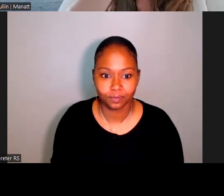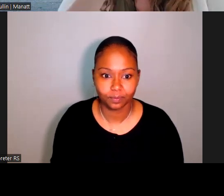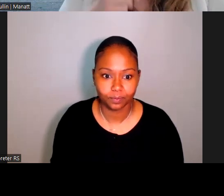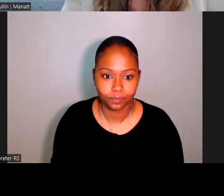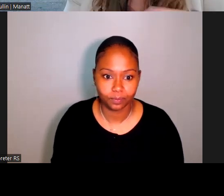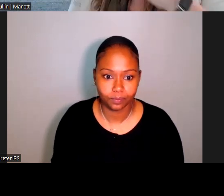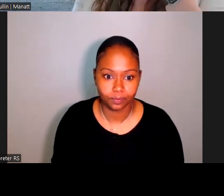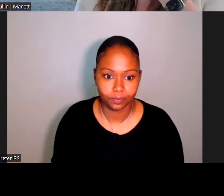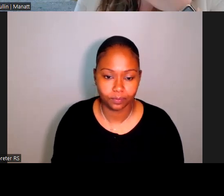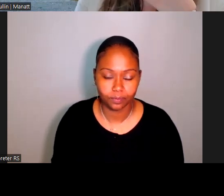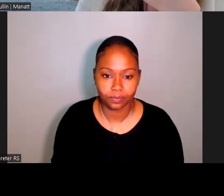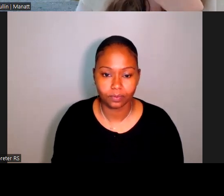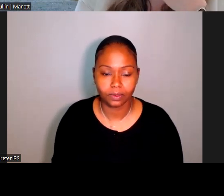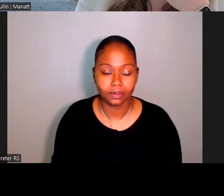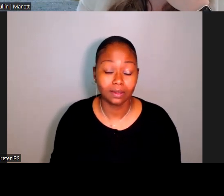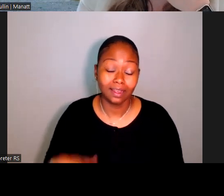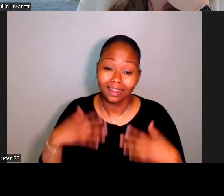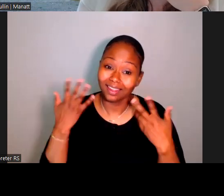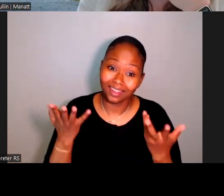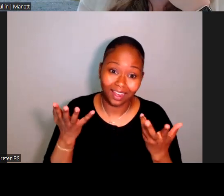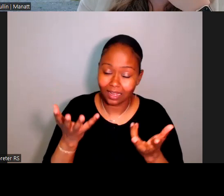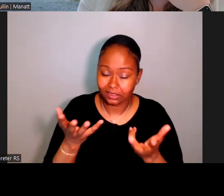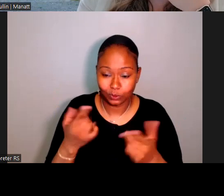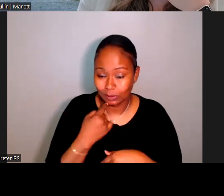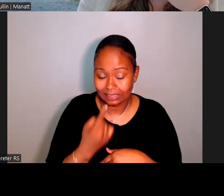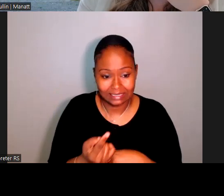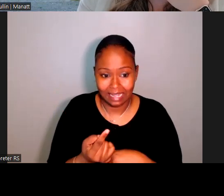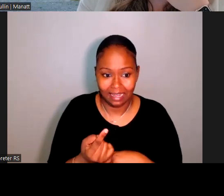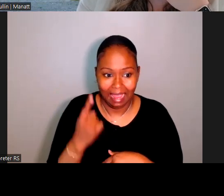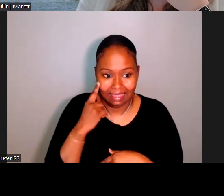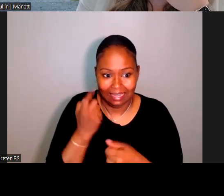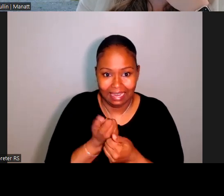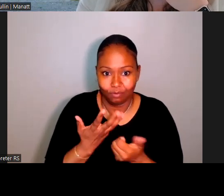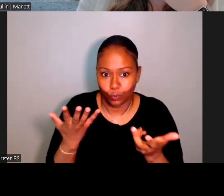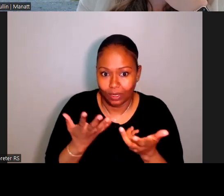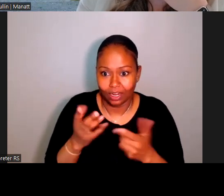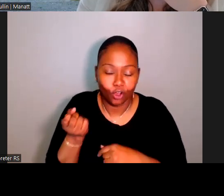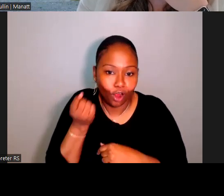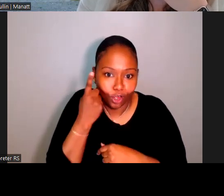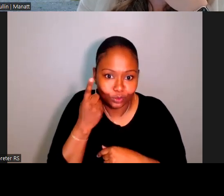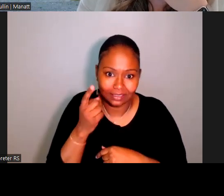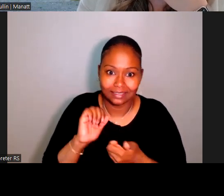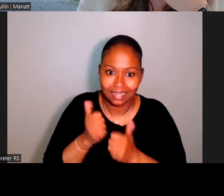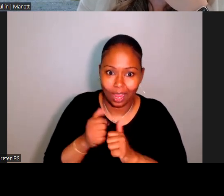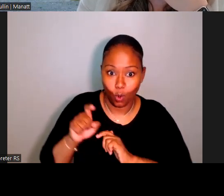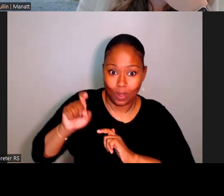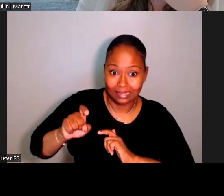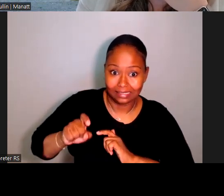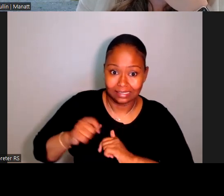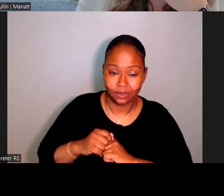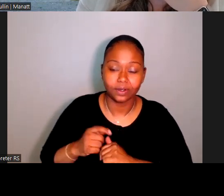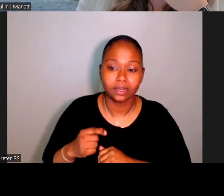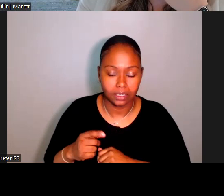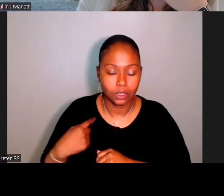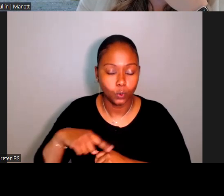I guess I just wanted to say, obviously, I think everybody here understands how necessary this is to have to try